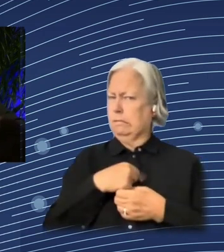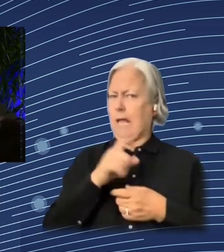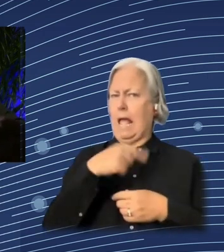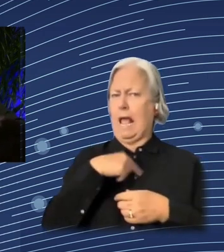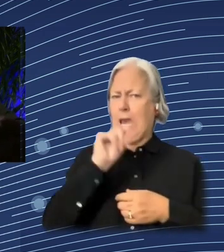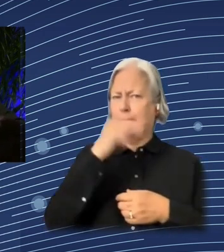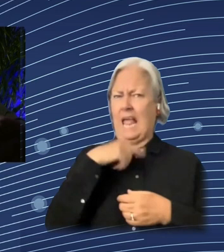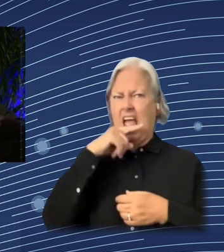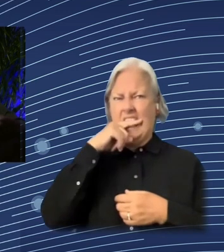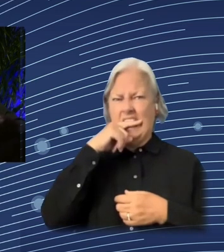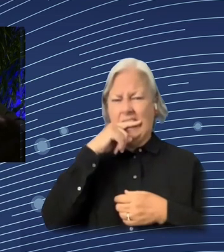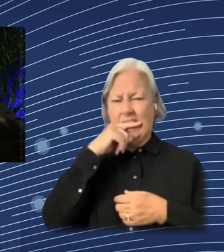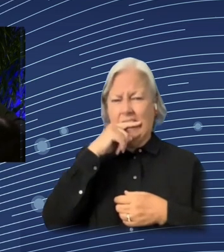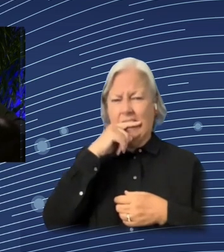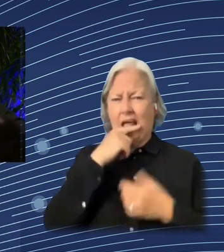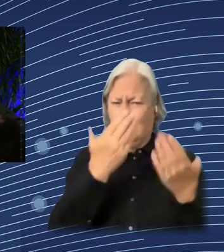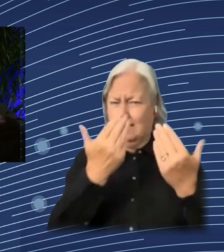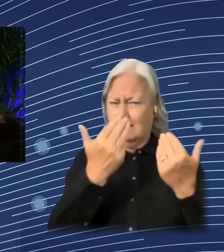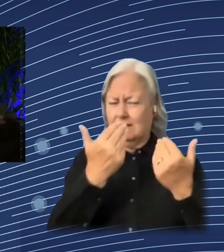Identify yourself, voice.